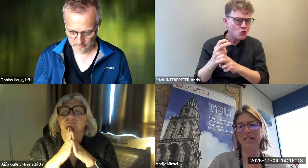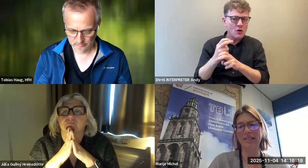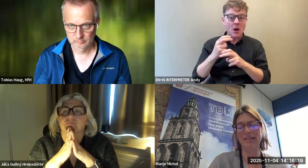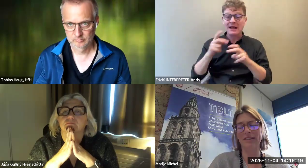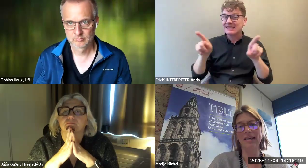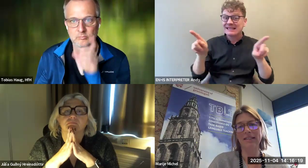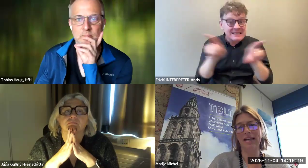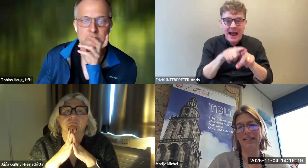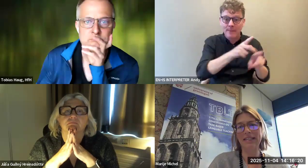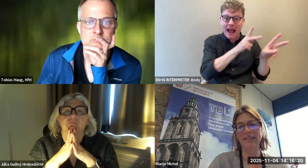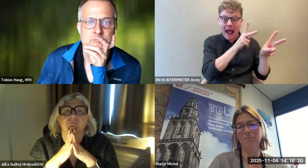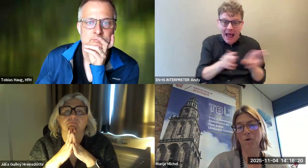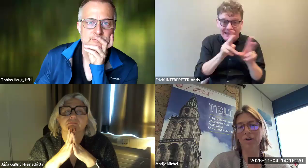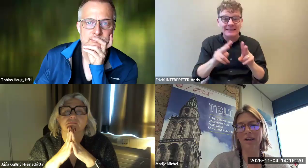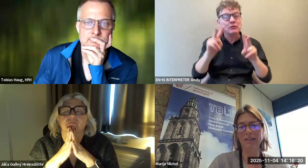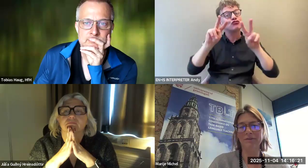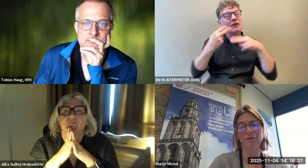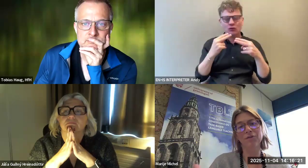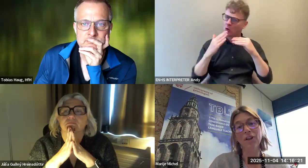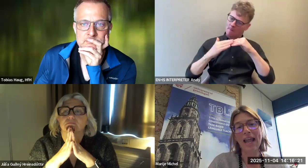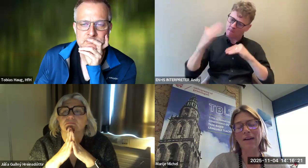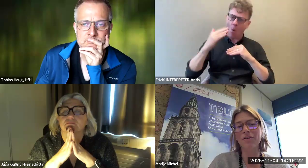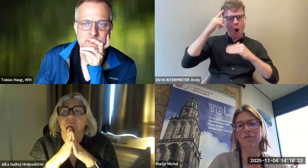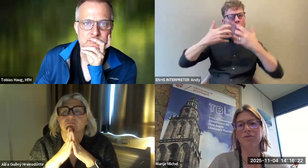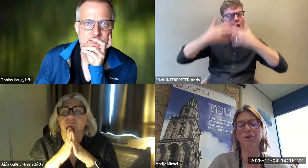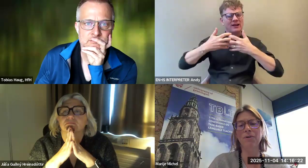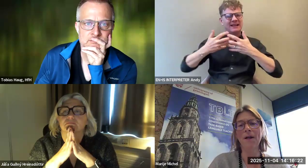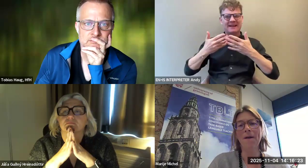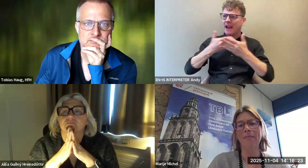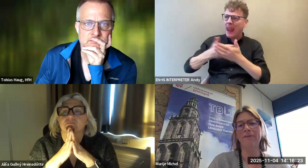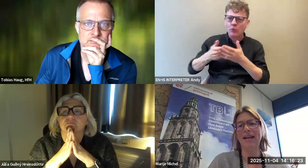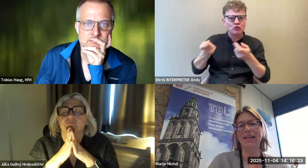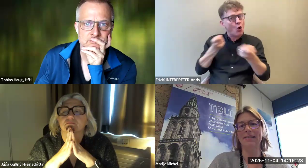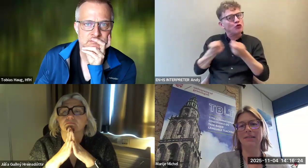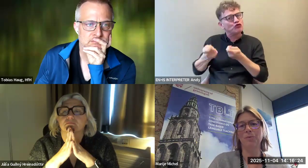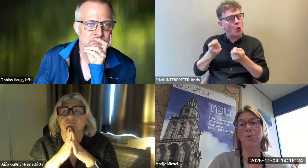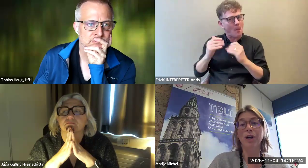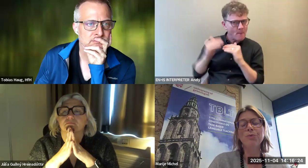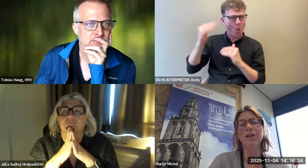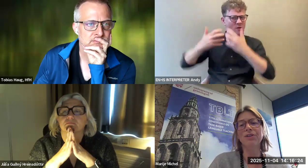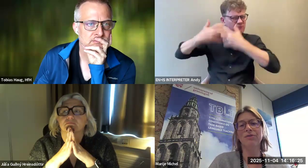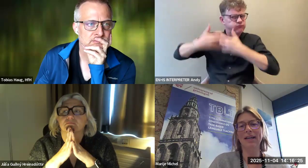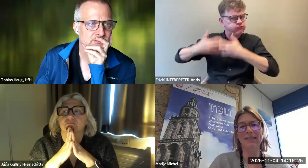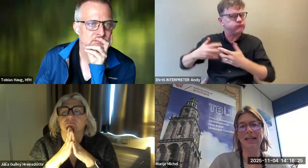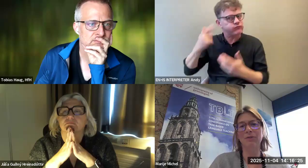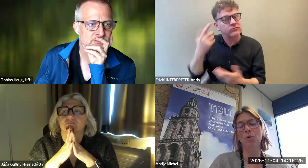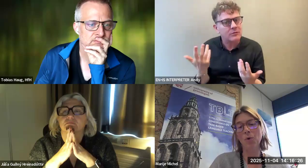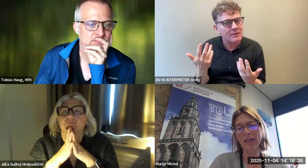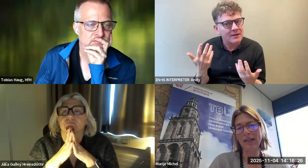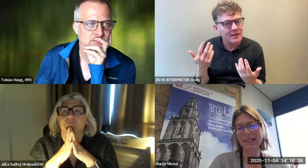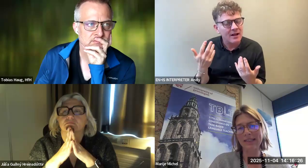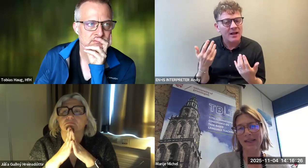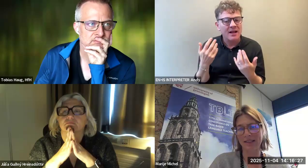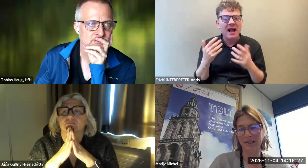revision processes that need more cognitive control and language control, whereas what you want to write and how